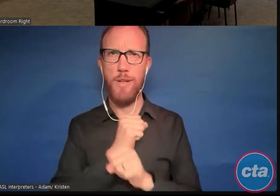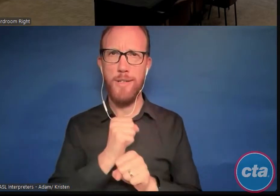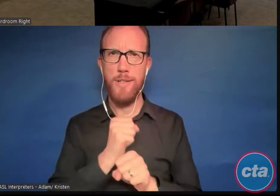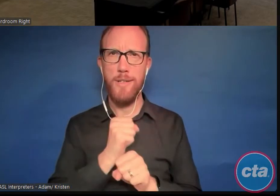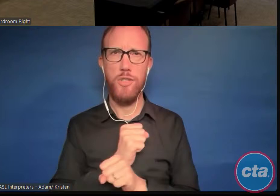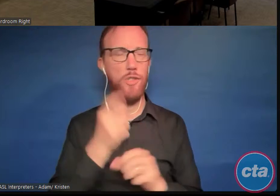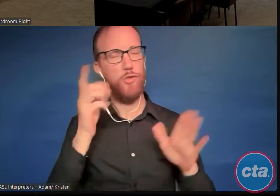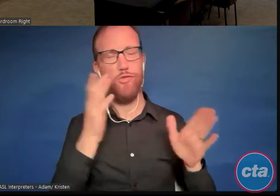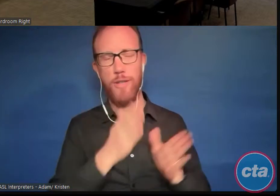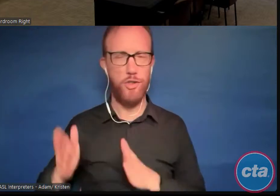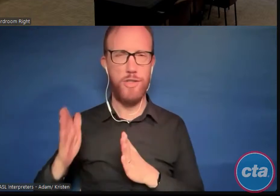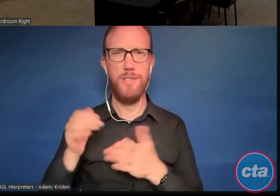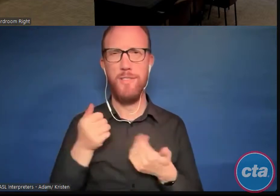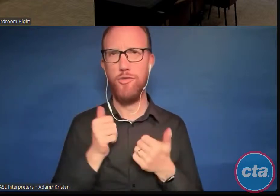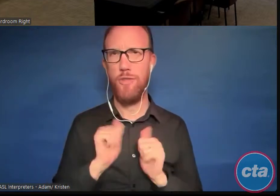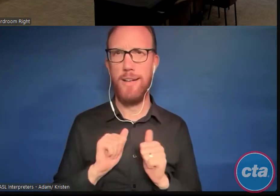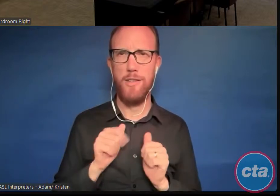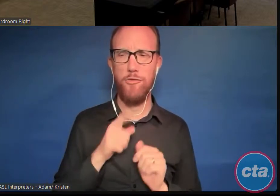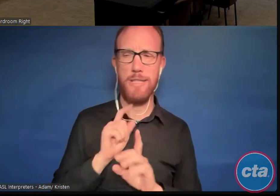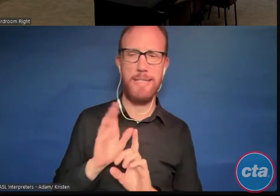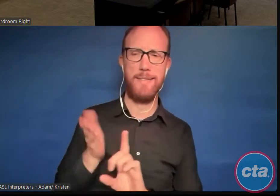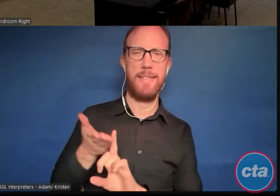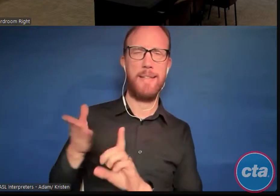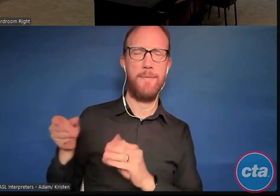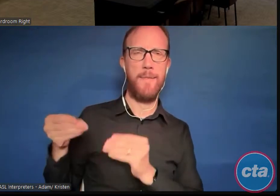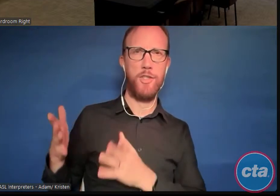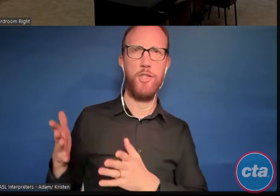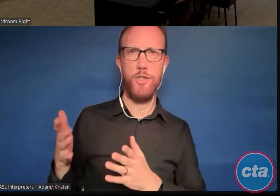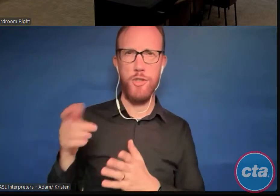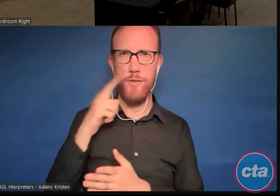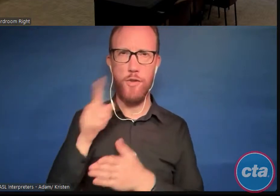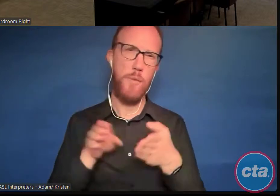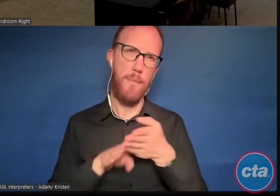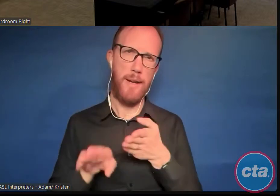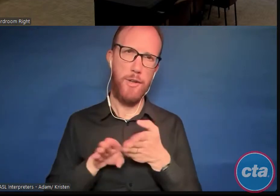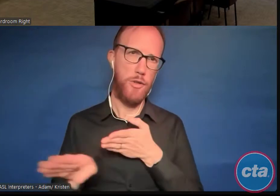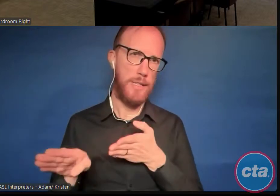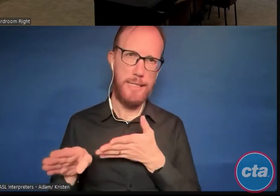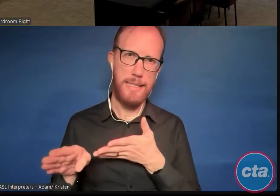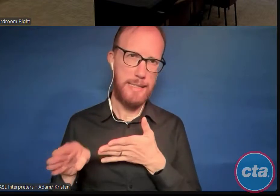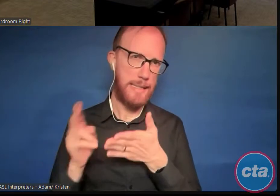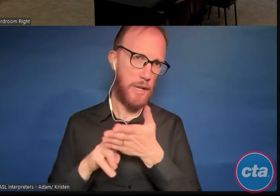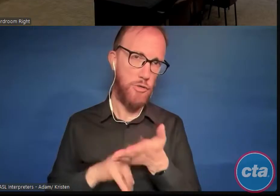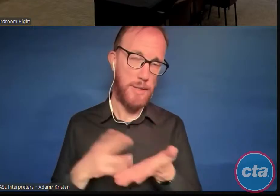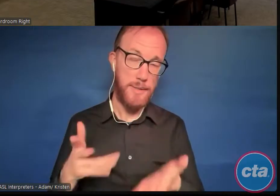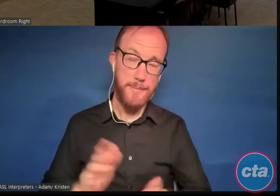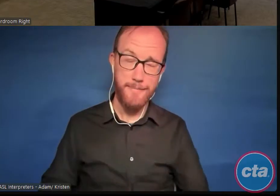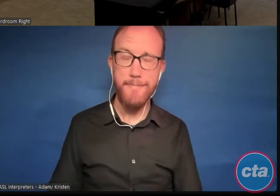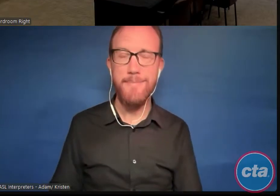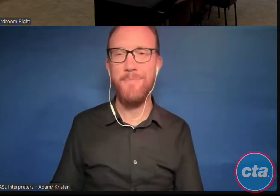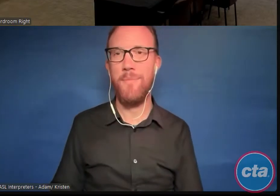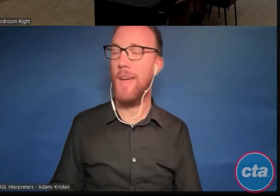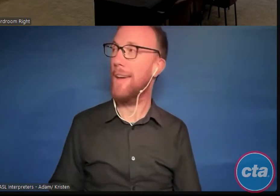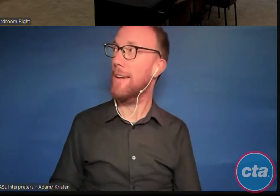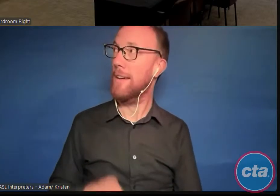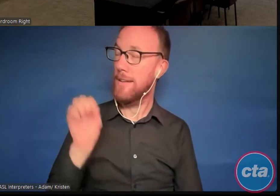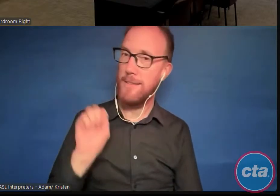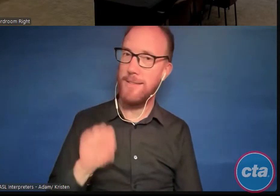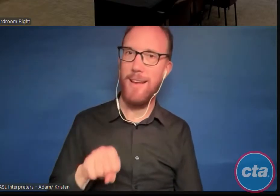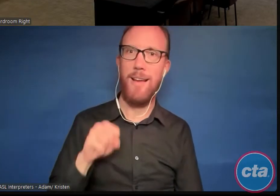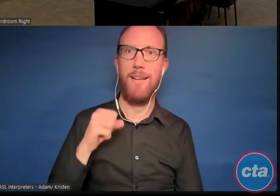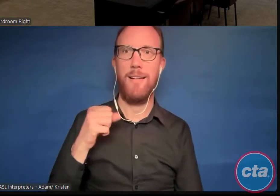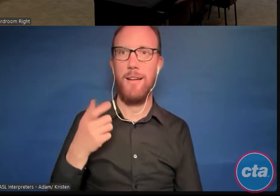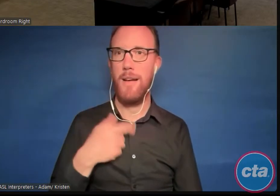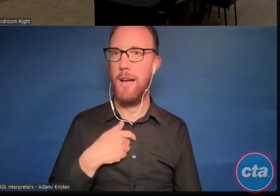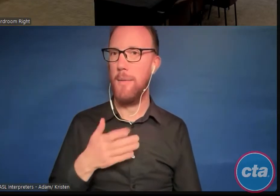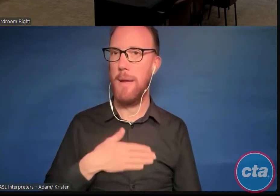those vendors, that minority vendor outreach to secure those contracts. Yeah, I'm glad to touch